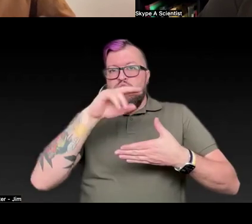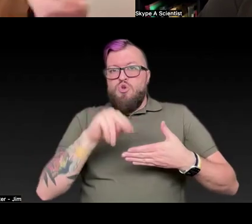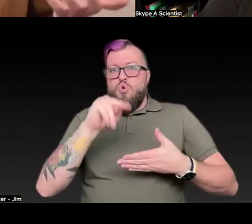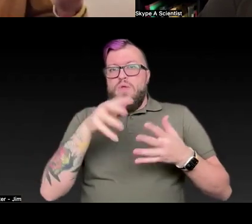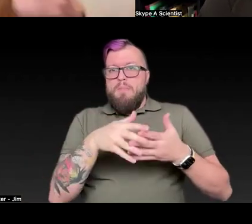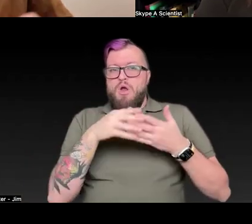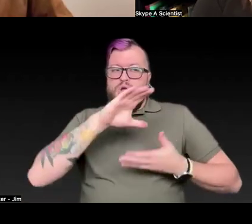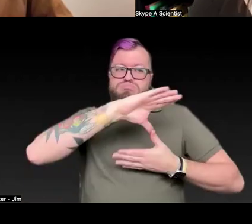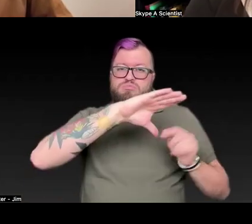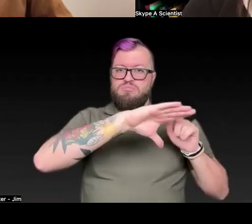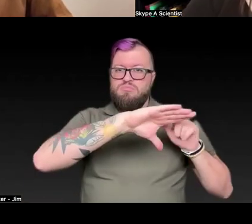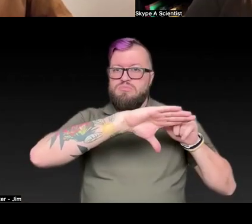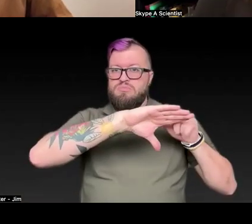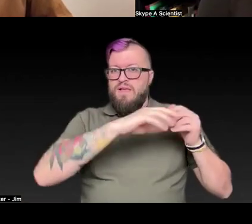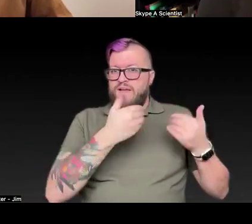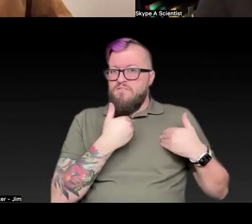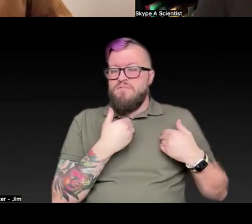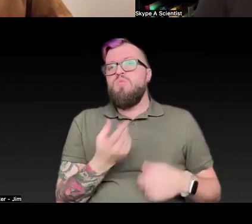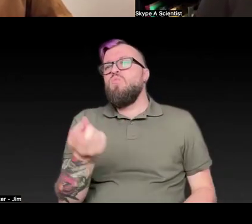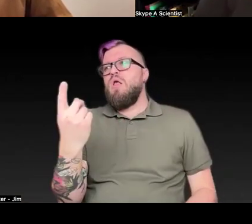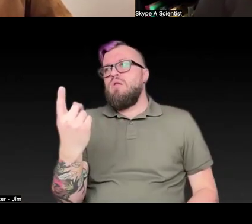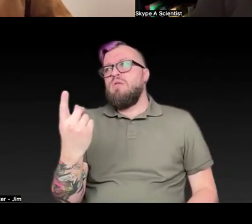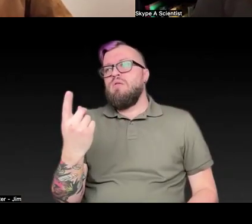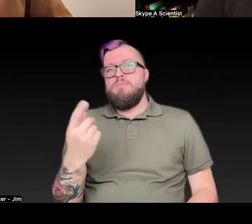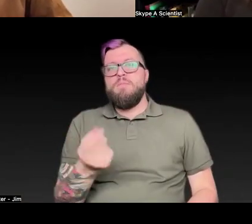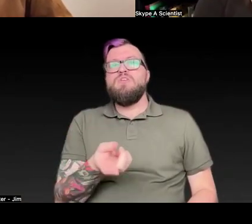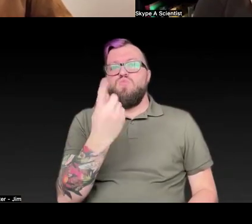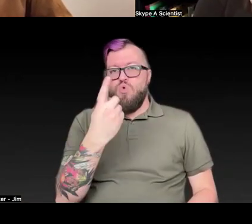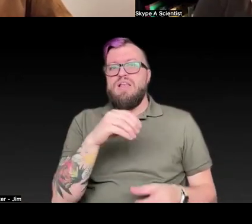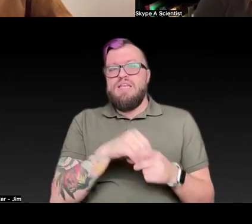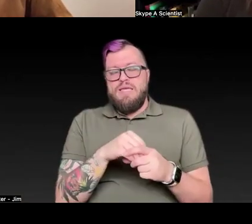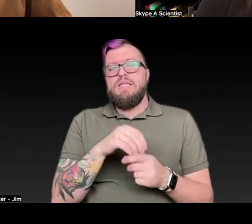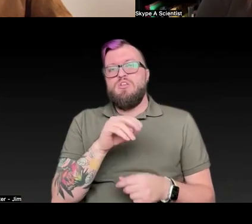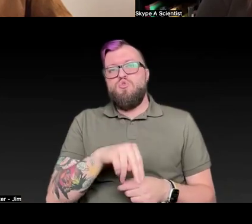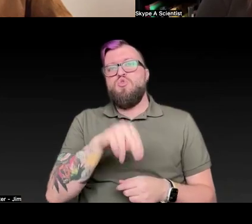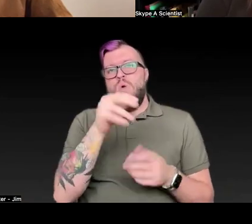one, and Just I one. mentioned it a little bit Yeah. ago, but there's one eel farm in North America that